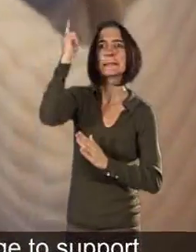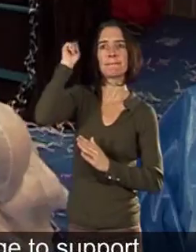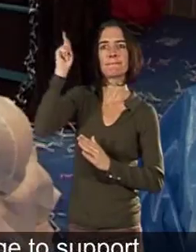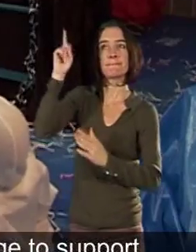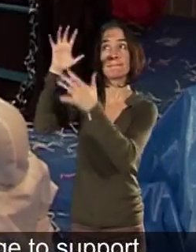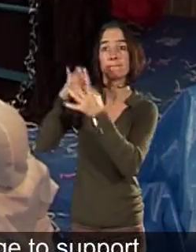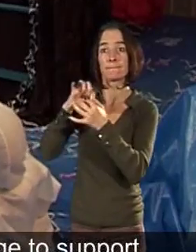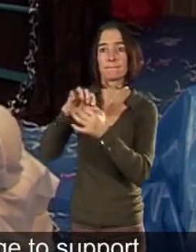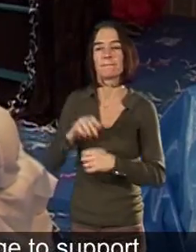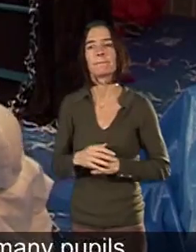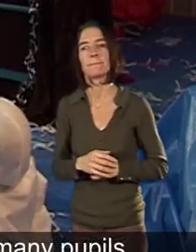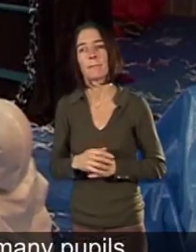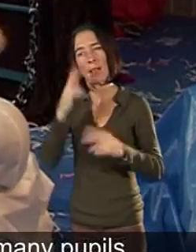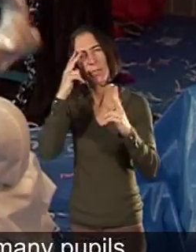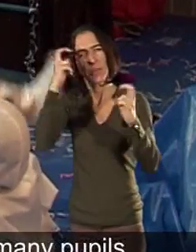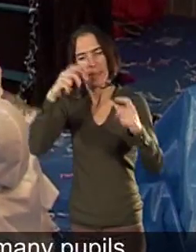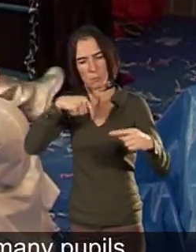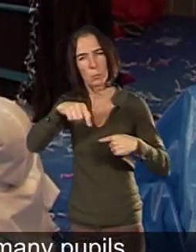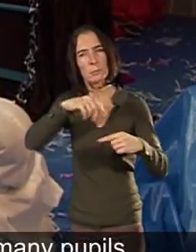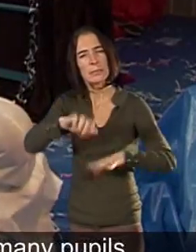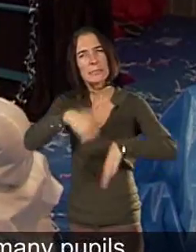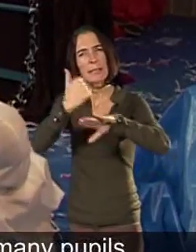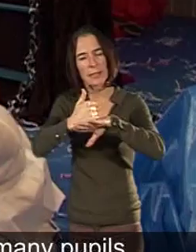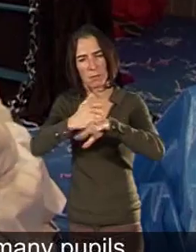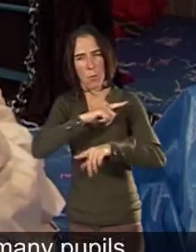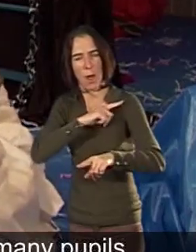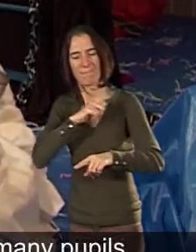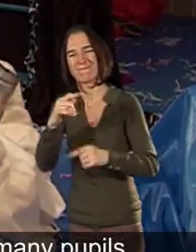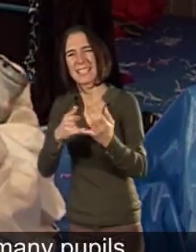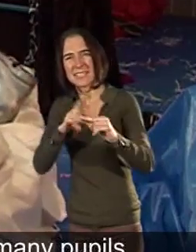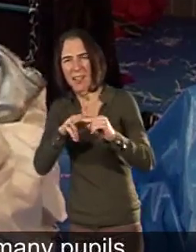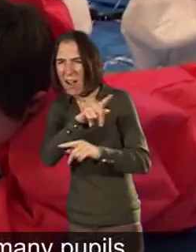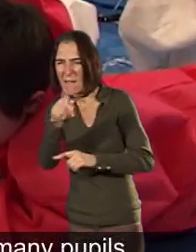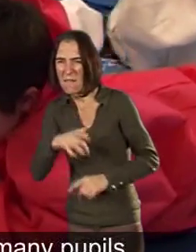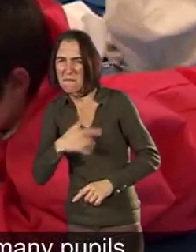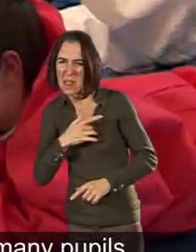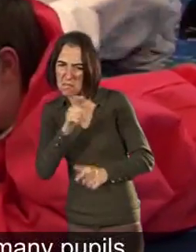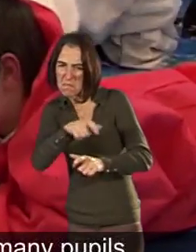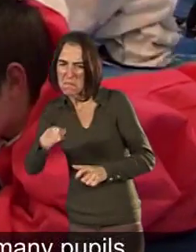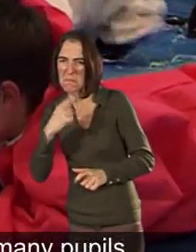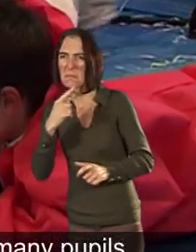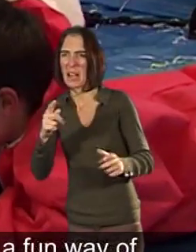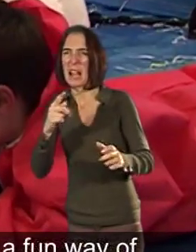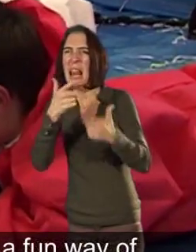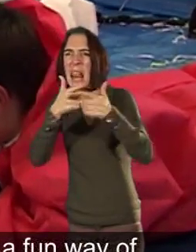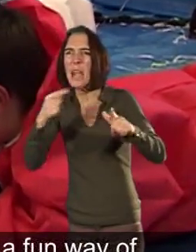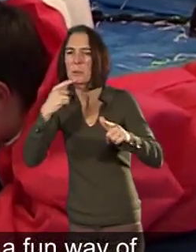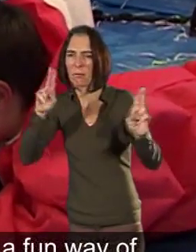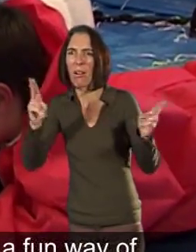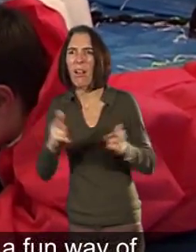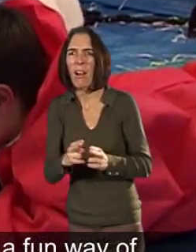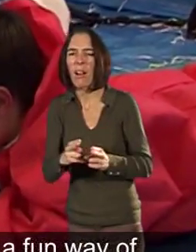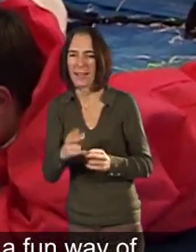curriculum. These themed weeks were set up because staff felt that many pupils at the school had a limited experience of